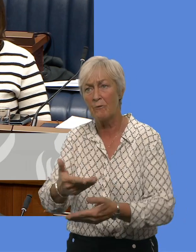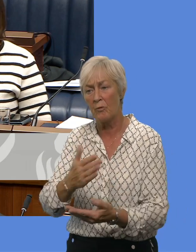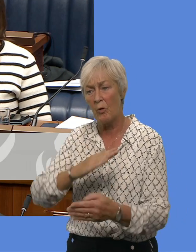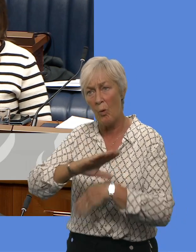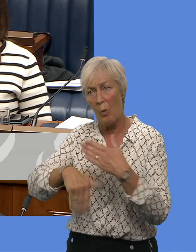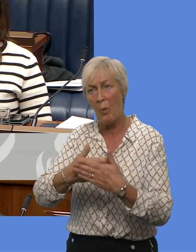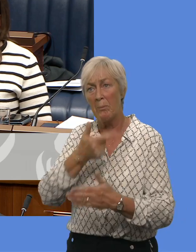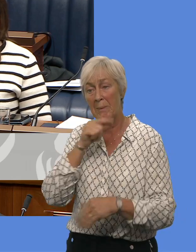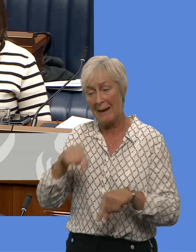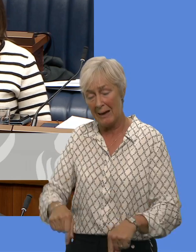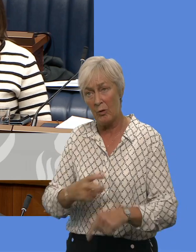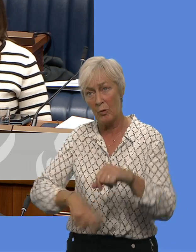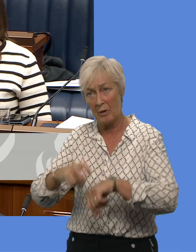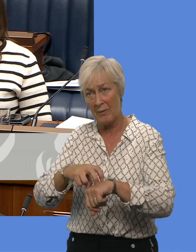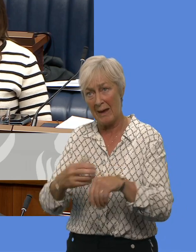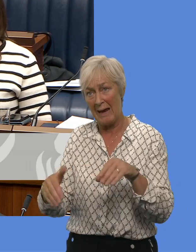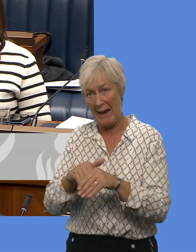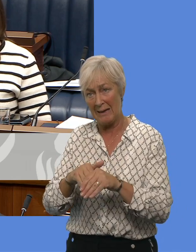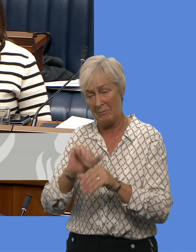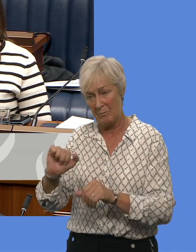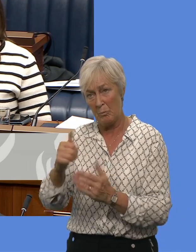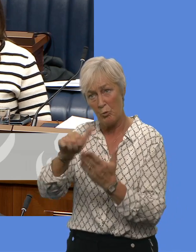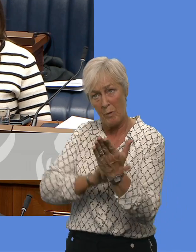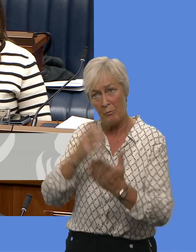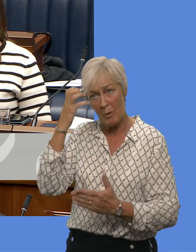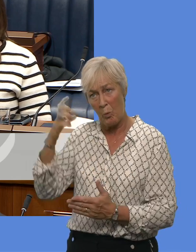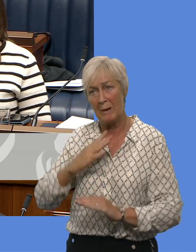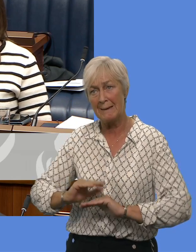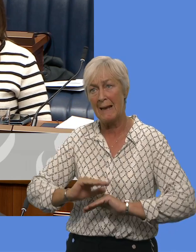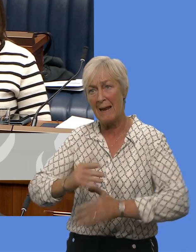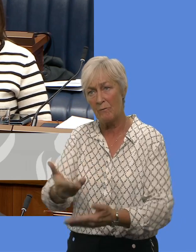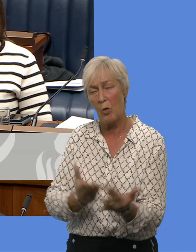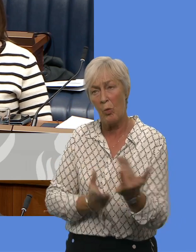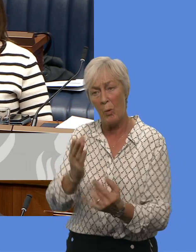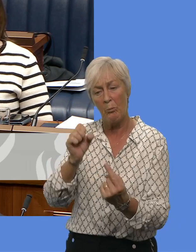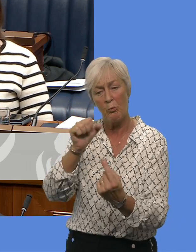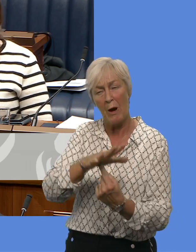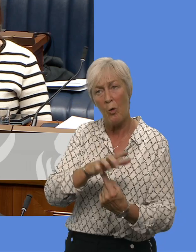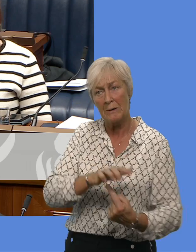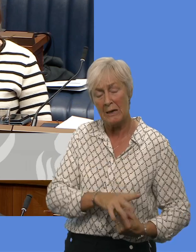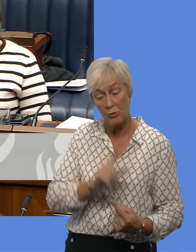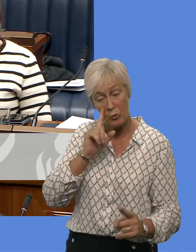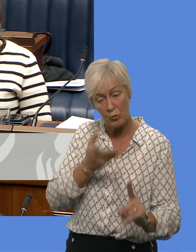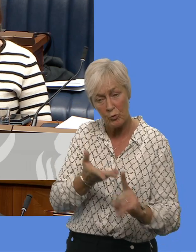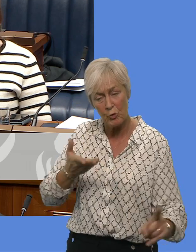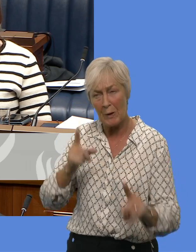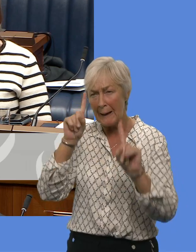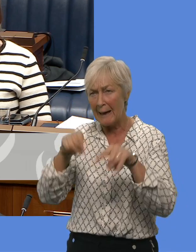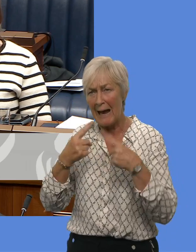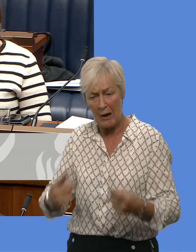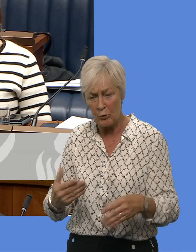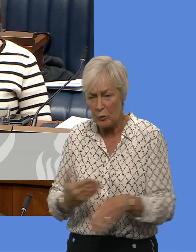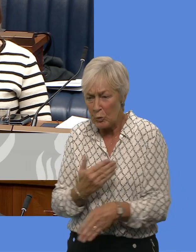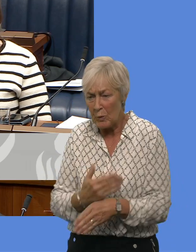throughout Northern Ireland. In this draft programme for government, we want to deliver through that prioritisation, recognising that we cannot do